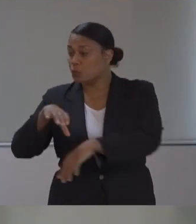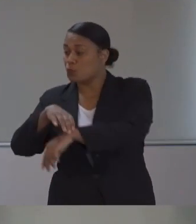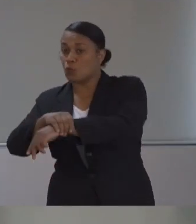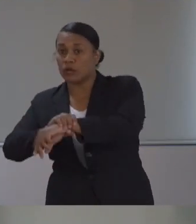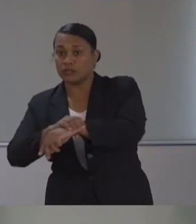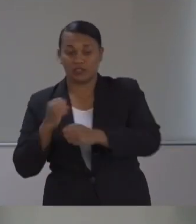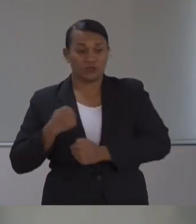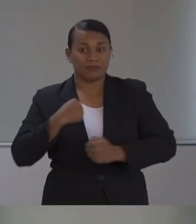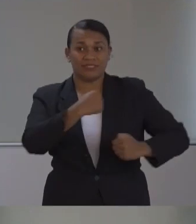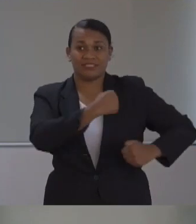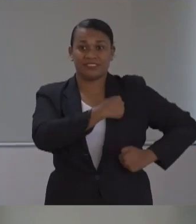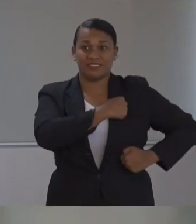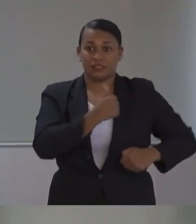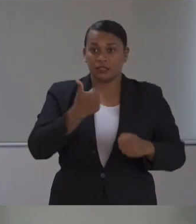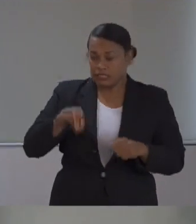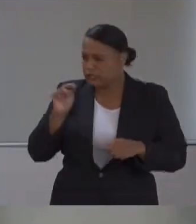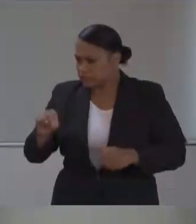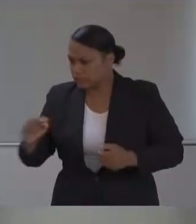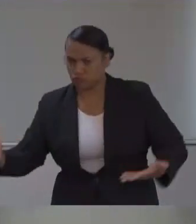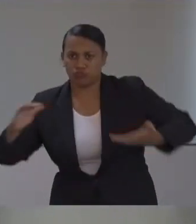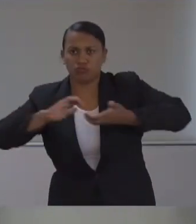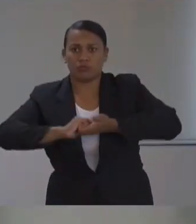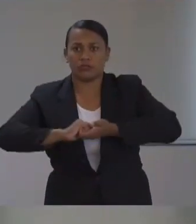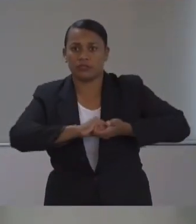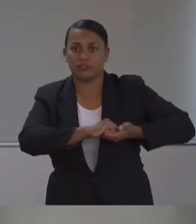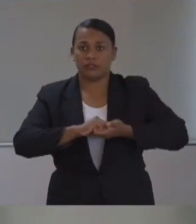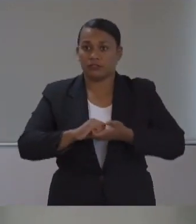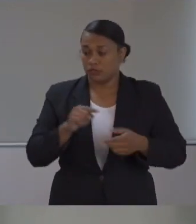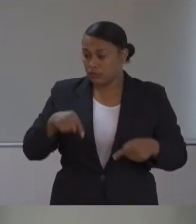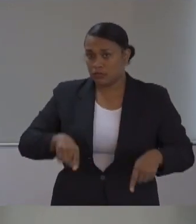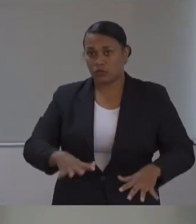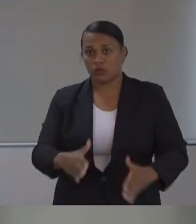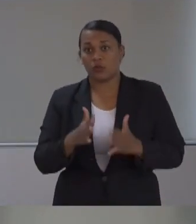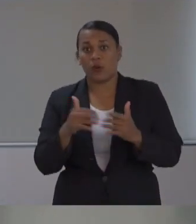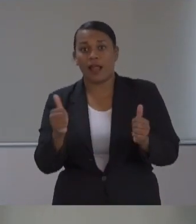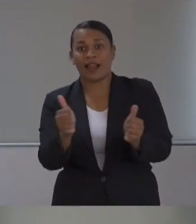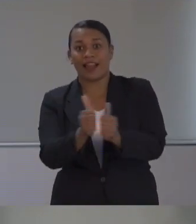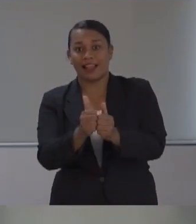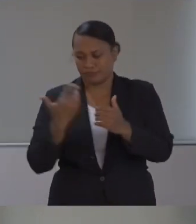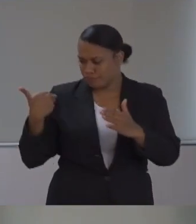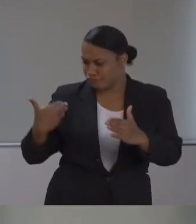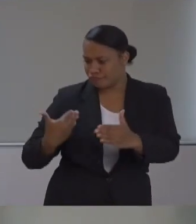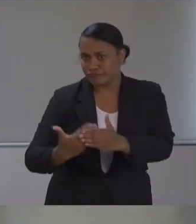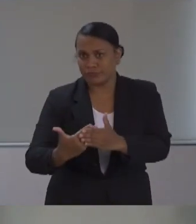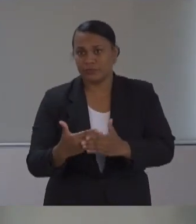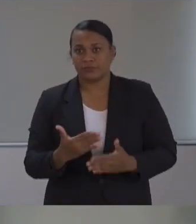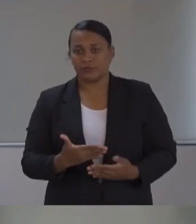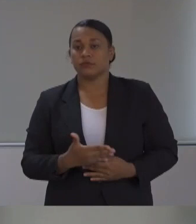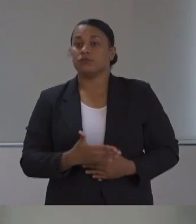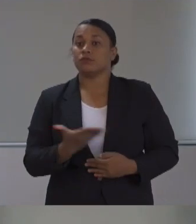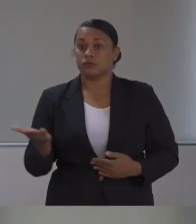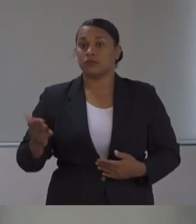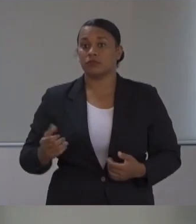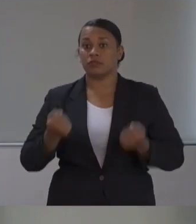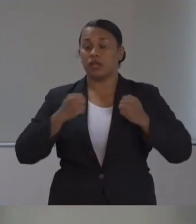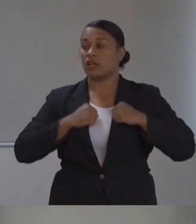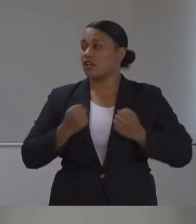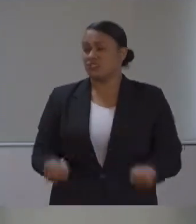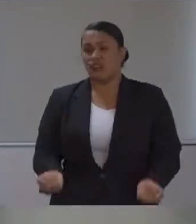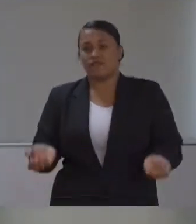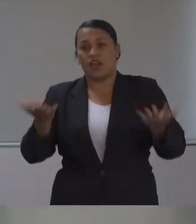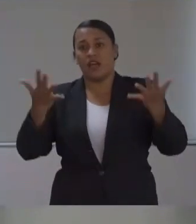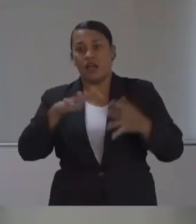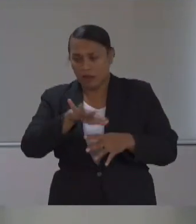greater. So this long weekend, let us honor the sacrifices they bravely make every